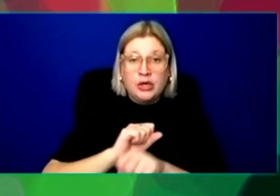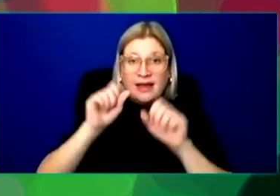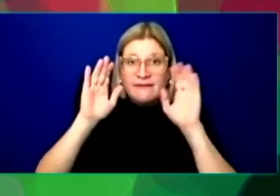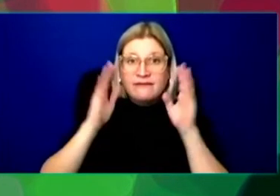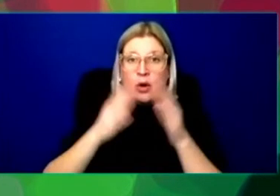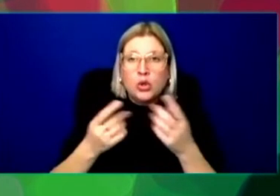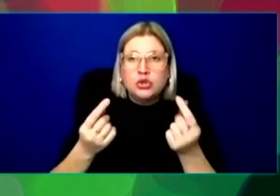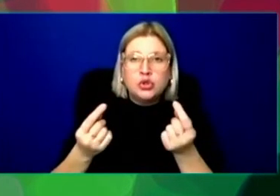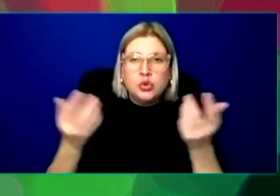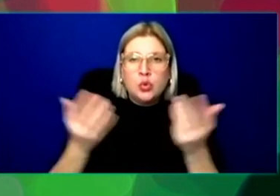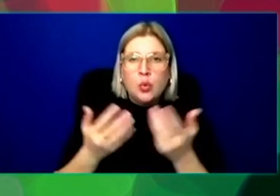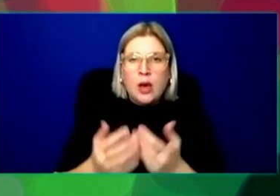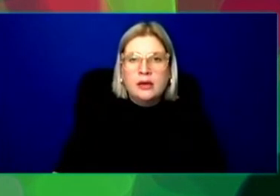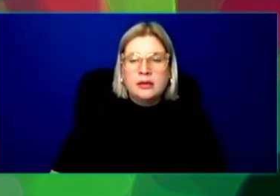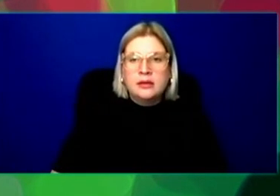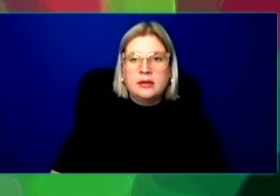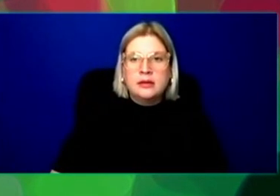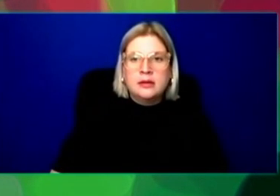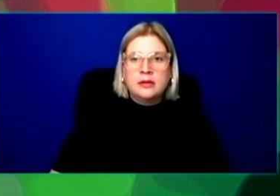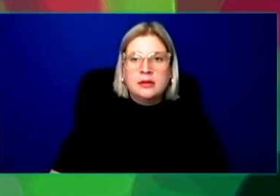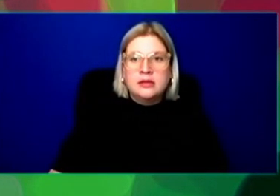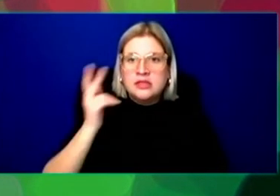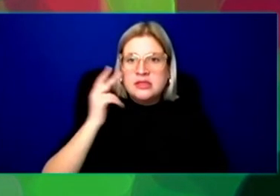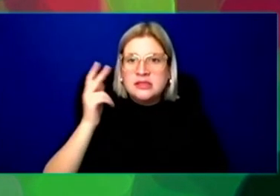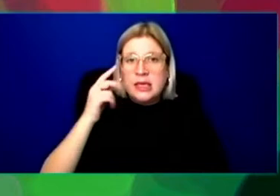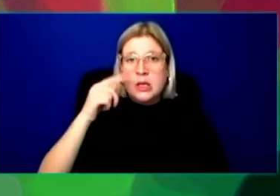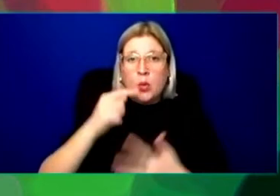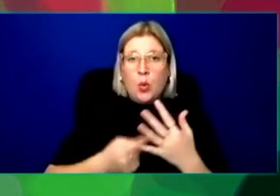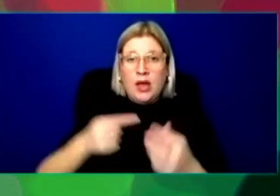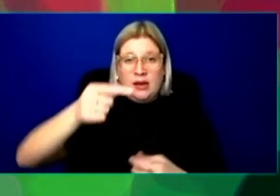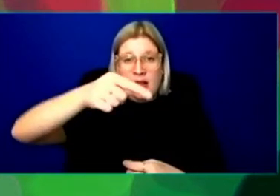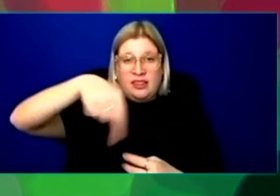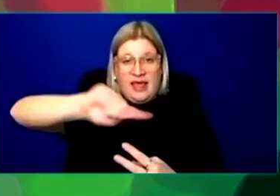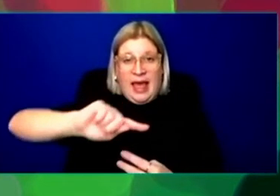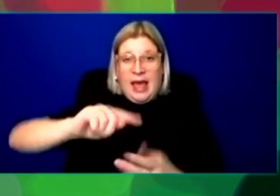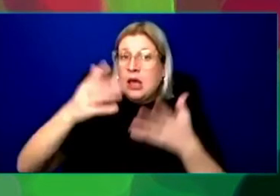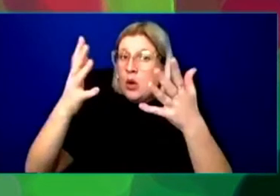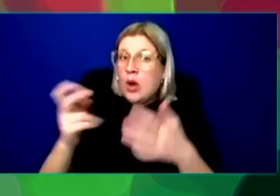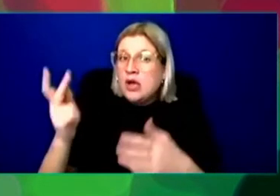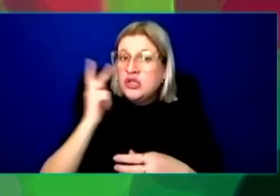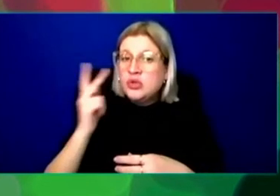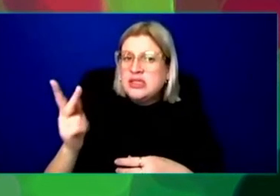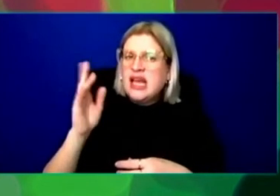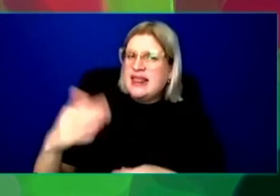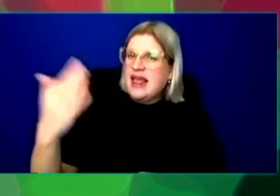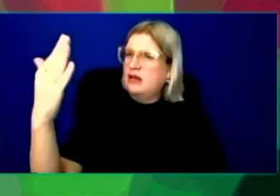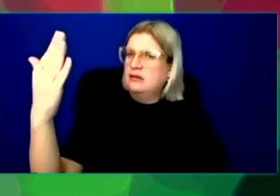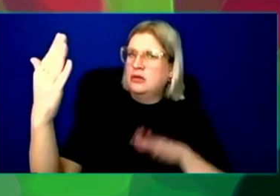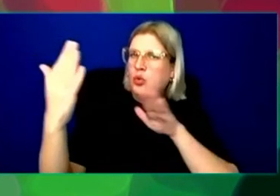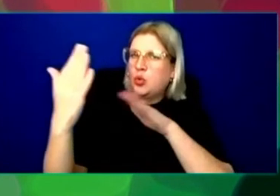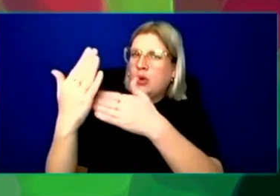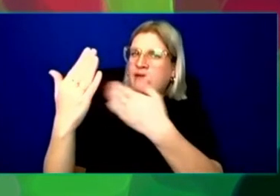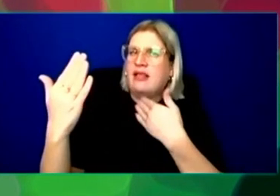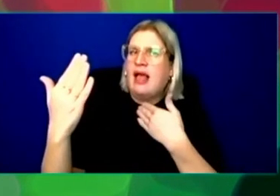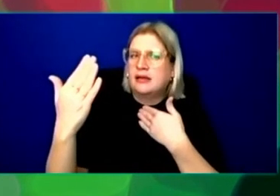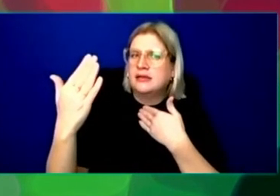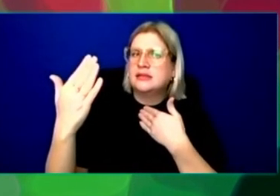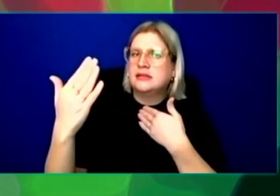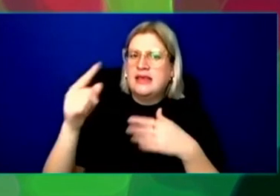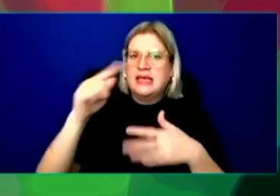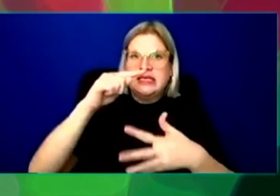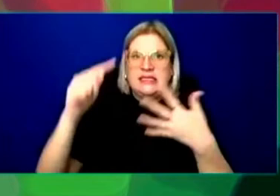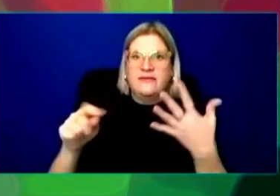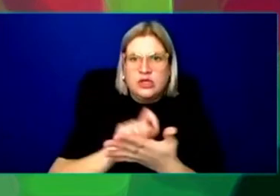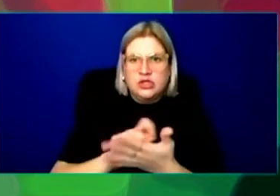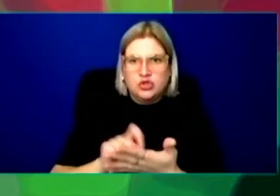see, not necessarily what they want to see. Right, because what they want to see reflects these scripts that we've been mentioned, that